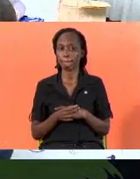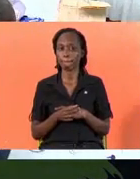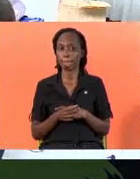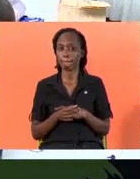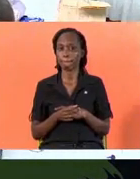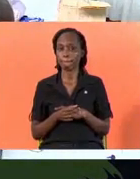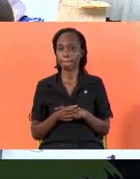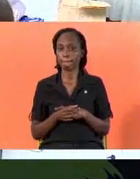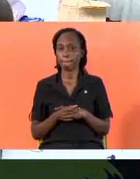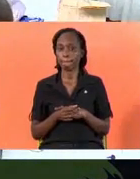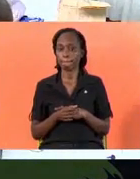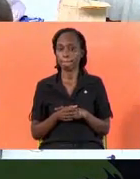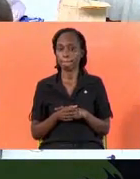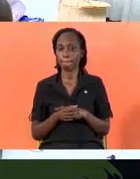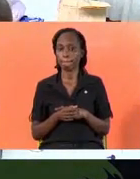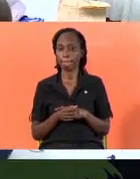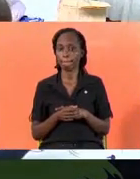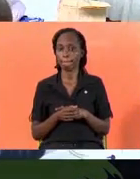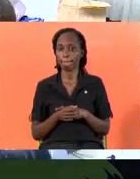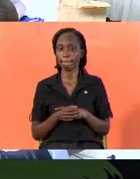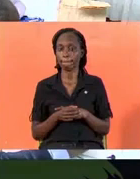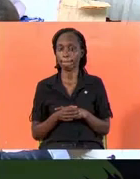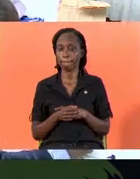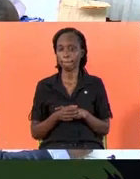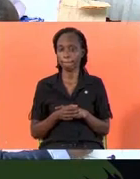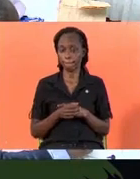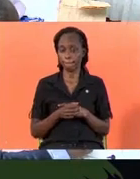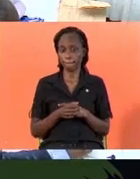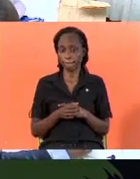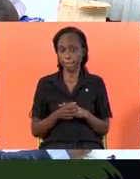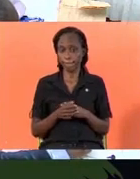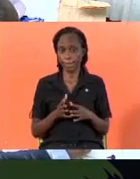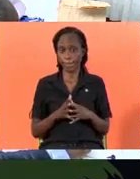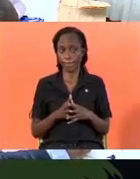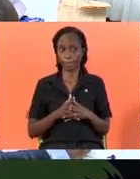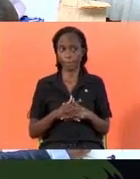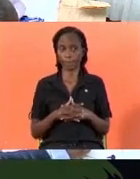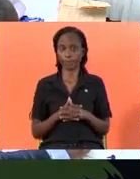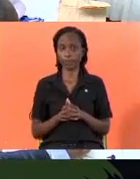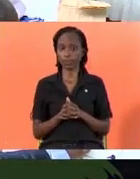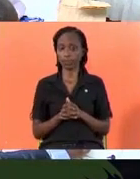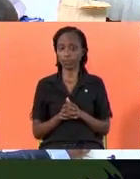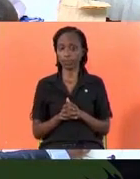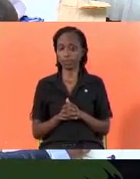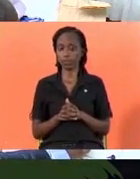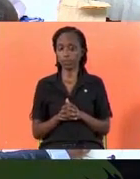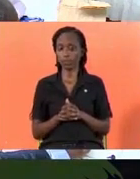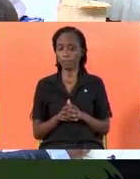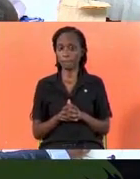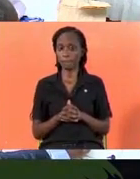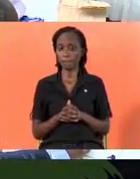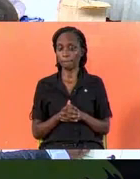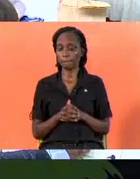sanitation process before it is approved for it to be published and it has to be in favor of the